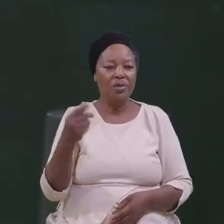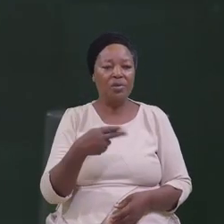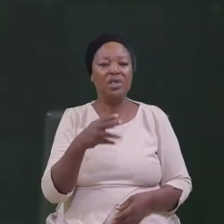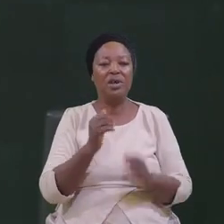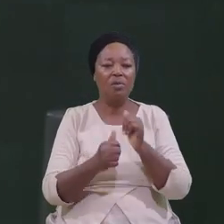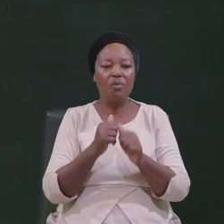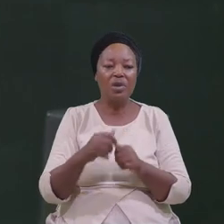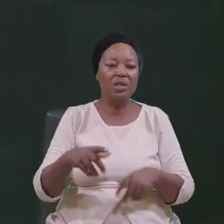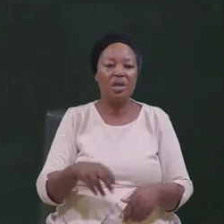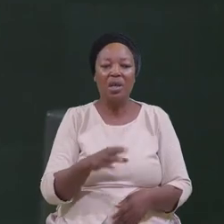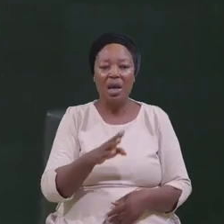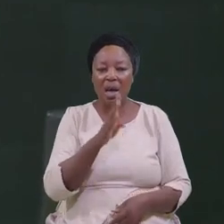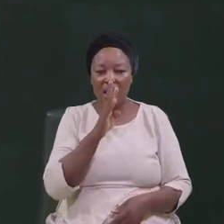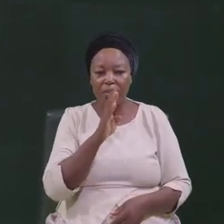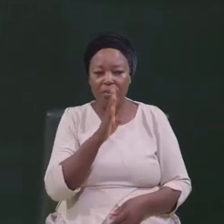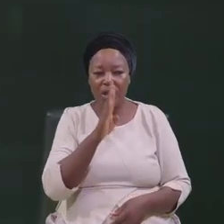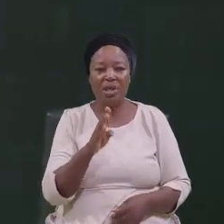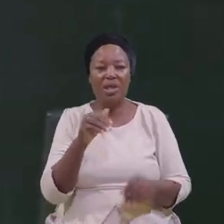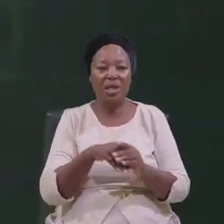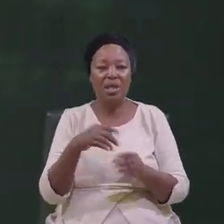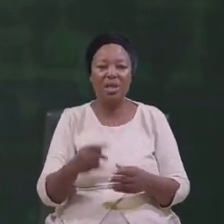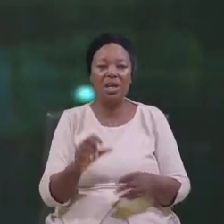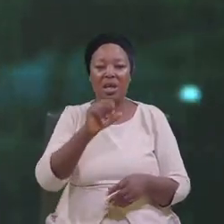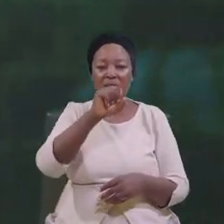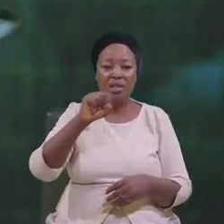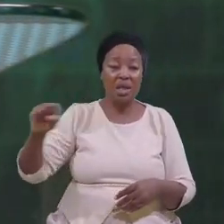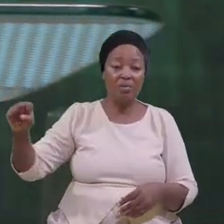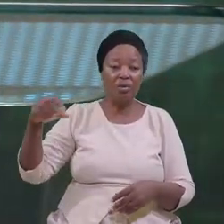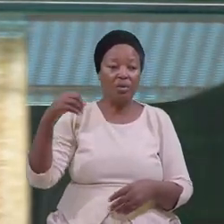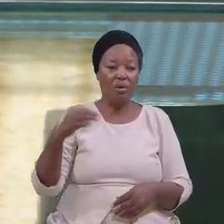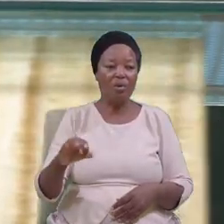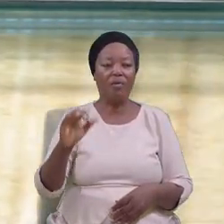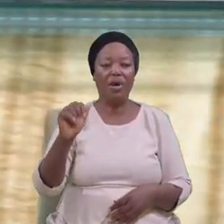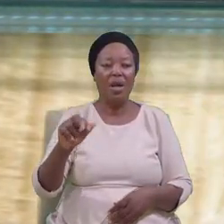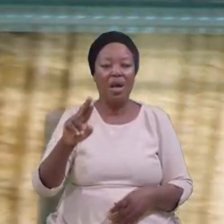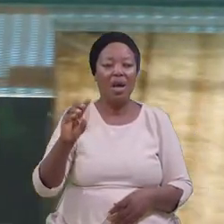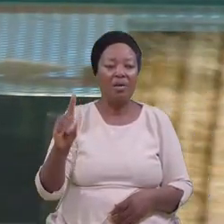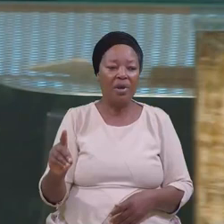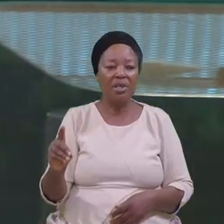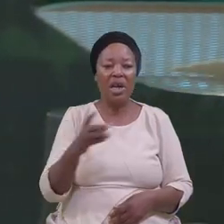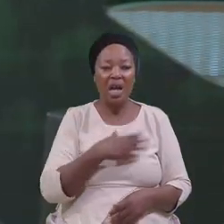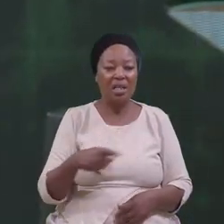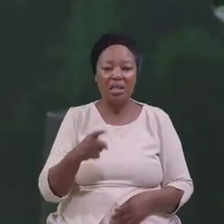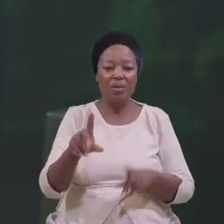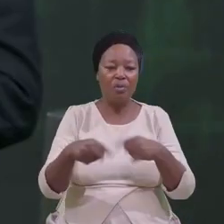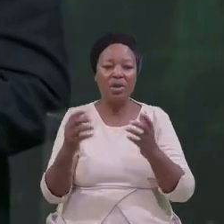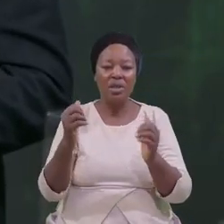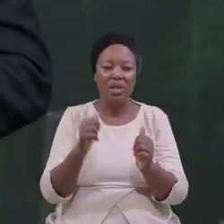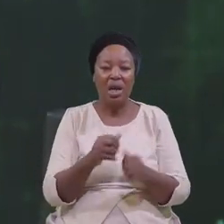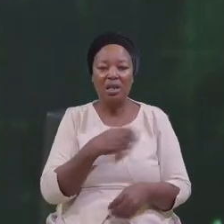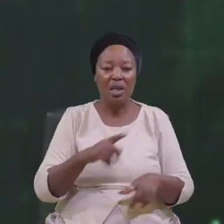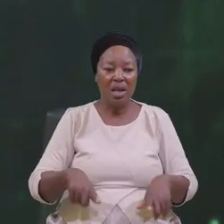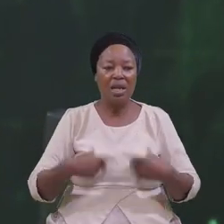dwelt among the people. And they went and dwelt among the people, that is among Judah, part of